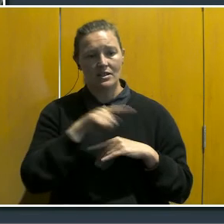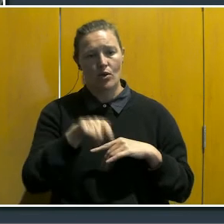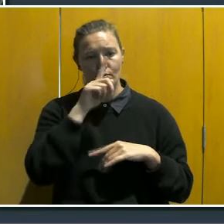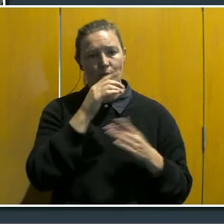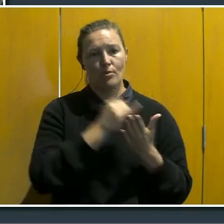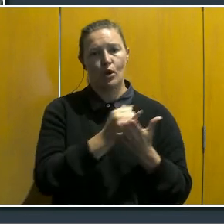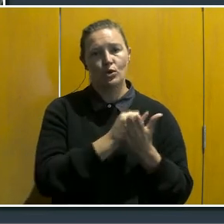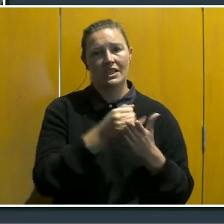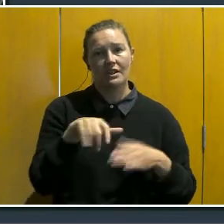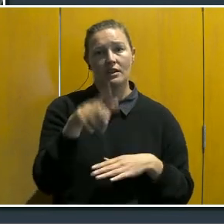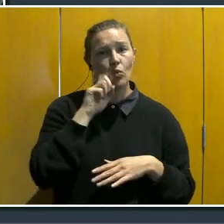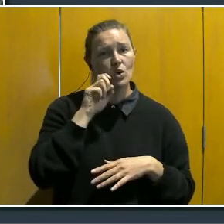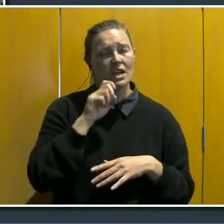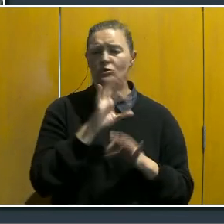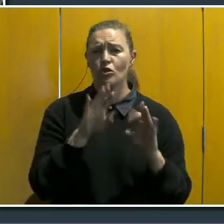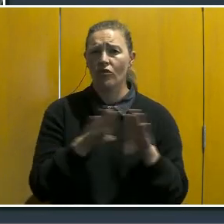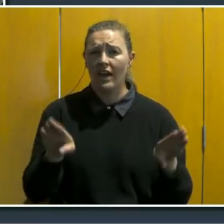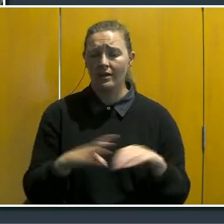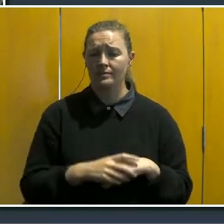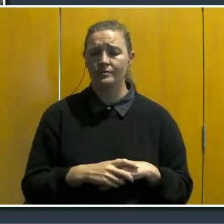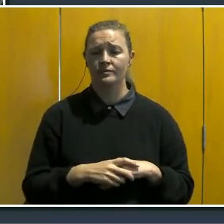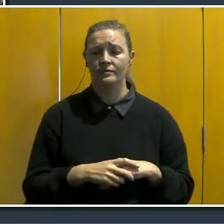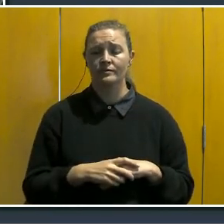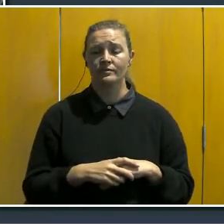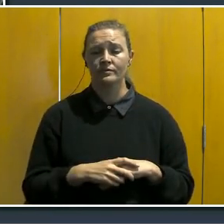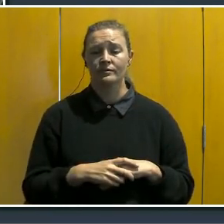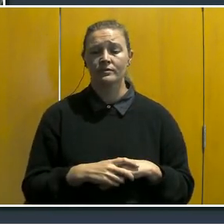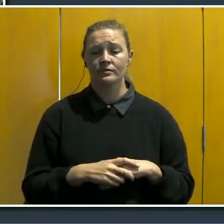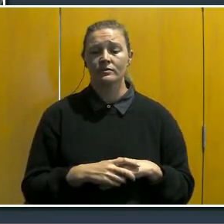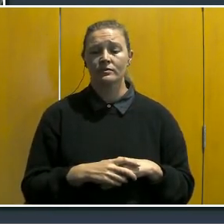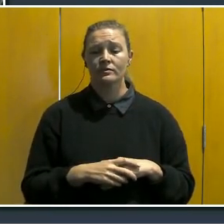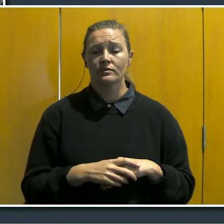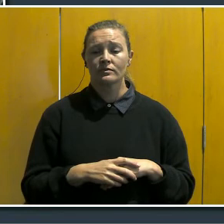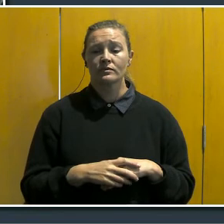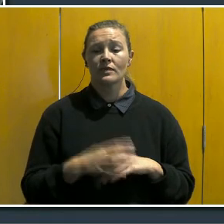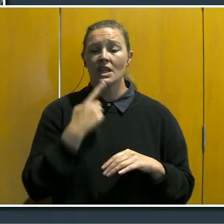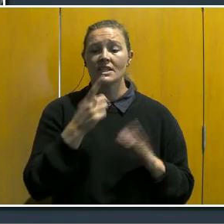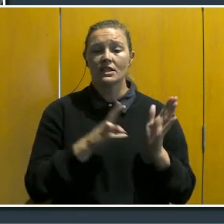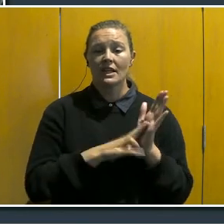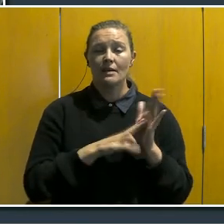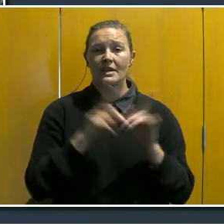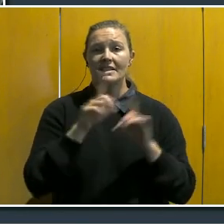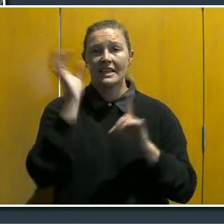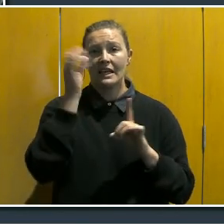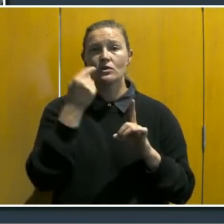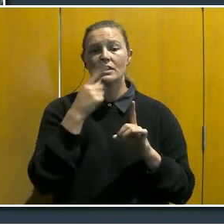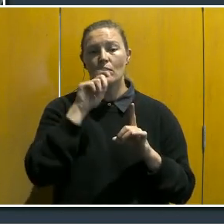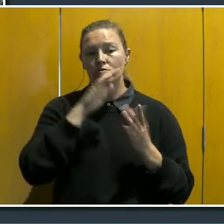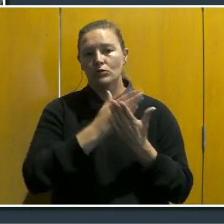fair? It was reported today that Napier City Council are not sure whether the polluter responsible will be